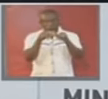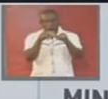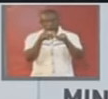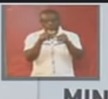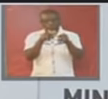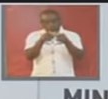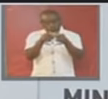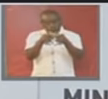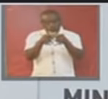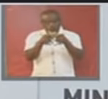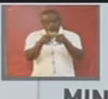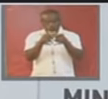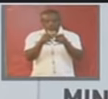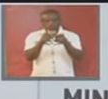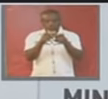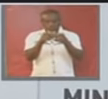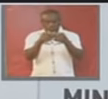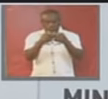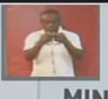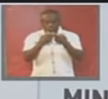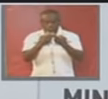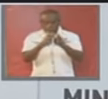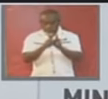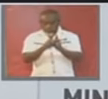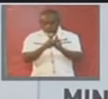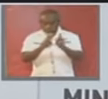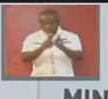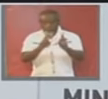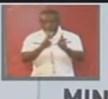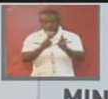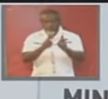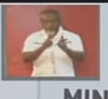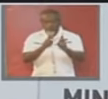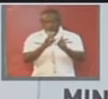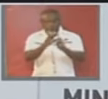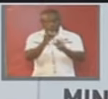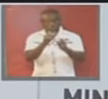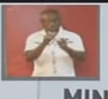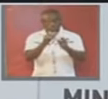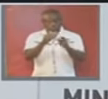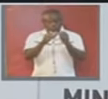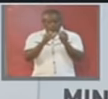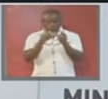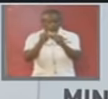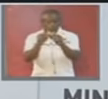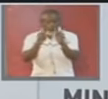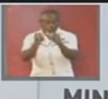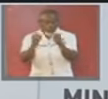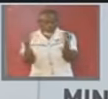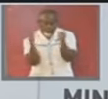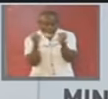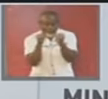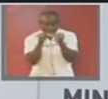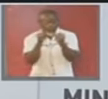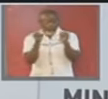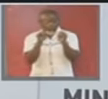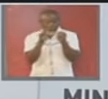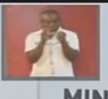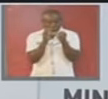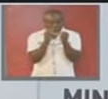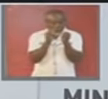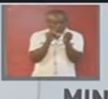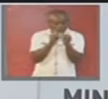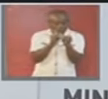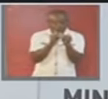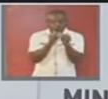clumping up together when they are frozen in storage. So you can see from this list of 10 ingredients, there's